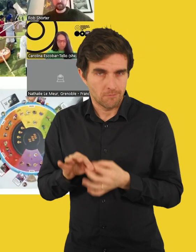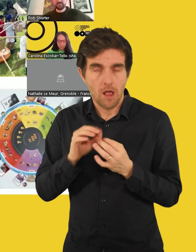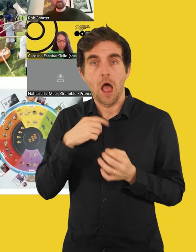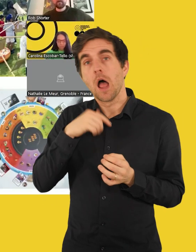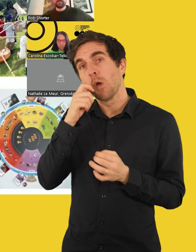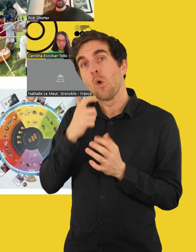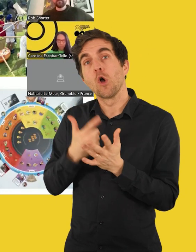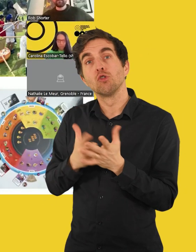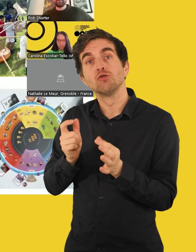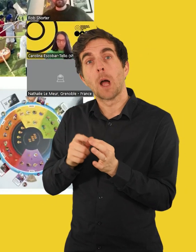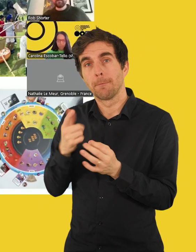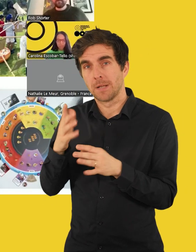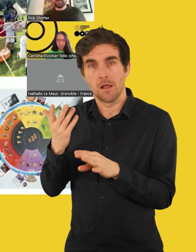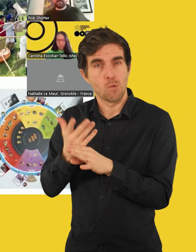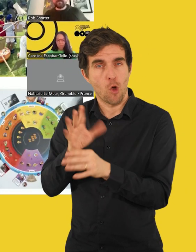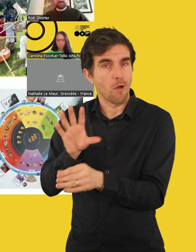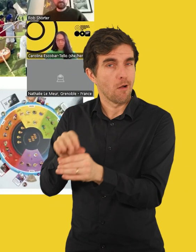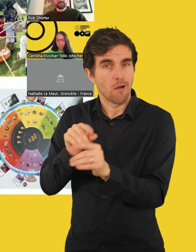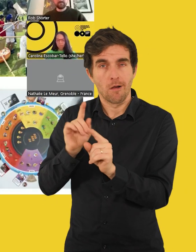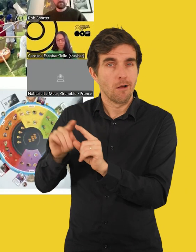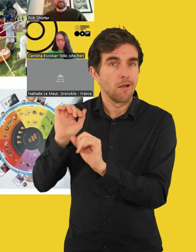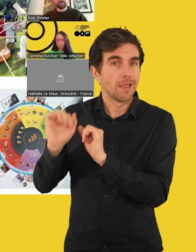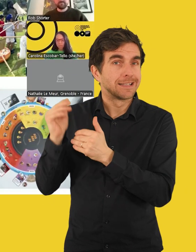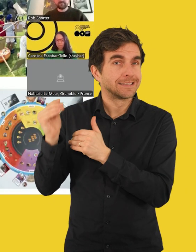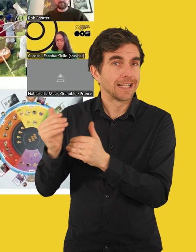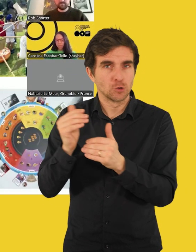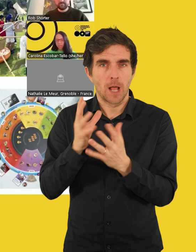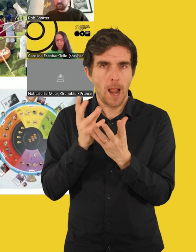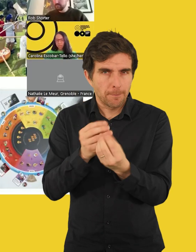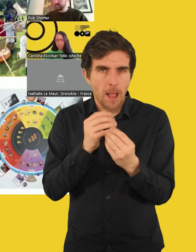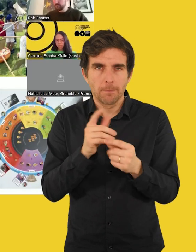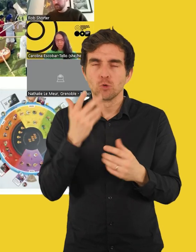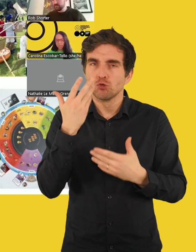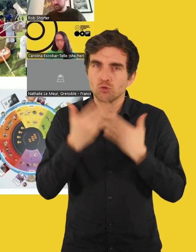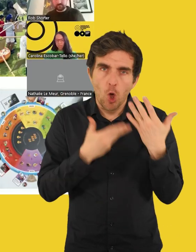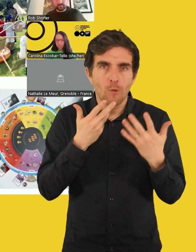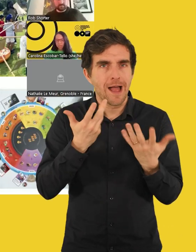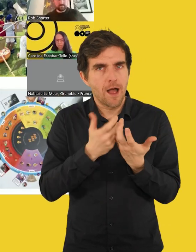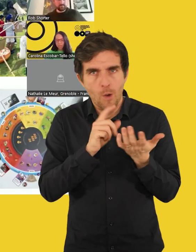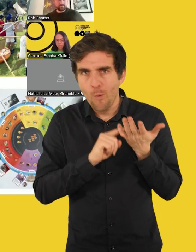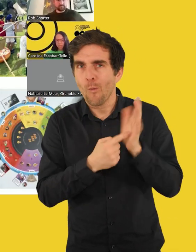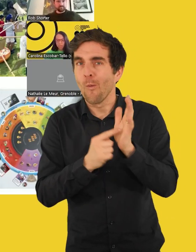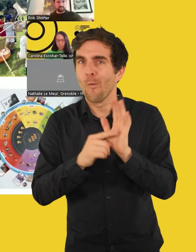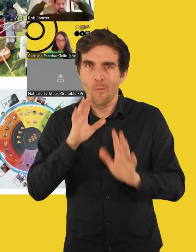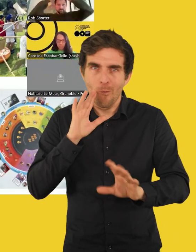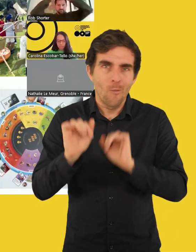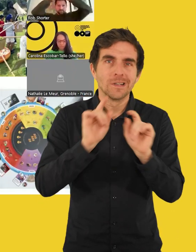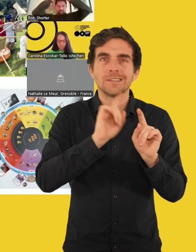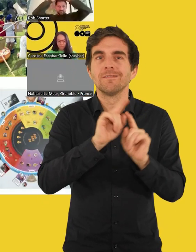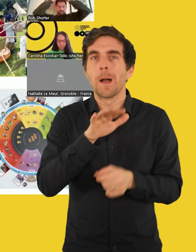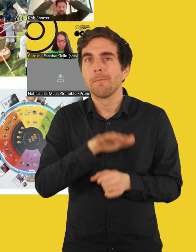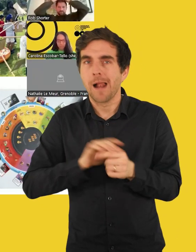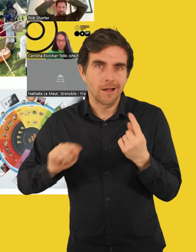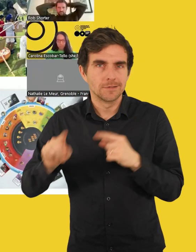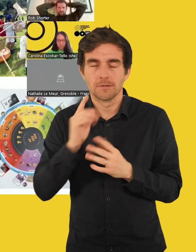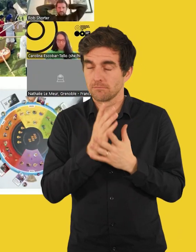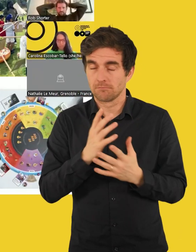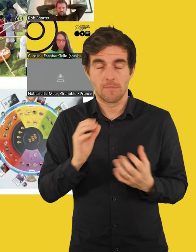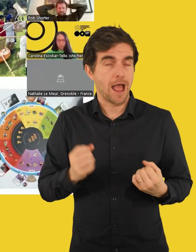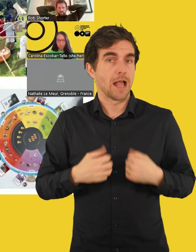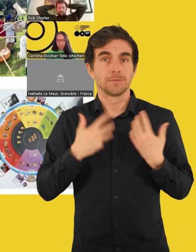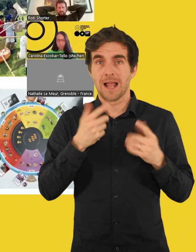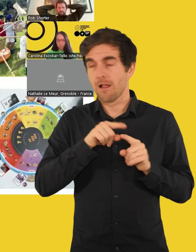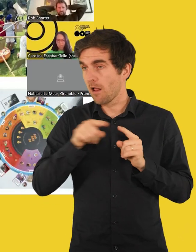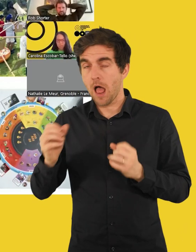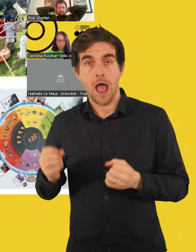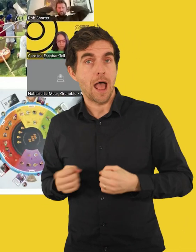and again. And I know Rob has been working, will be part of these sessions, helping bring these stories forward of how places can